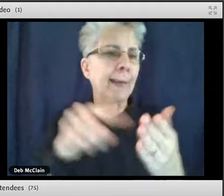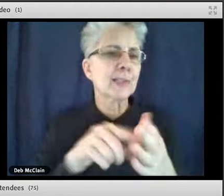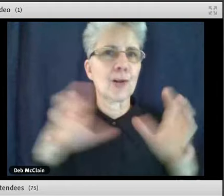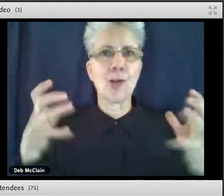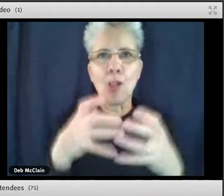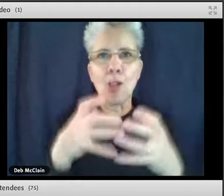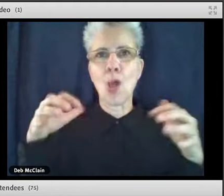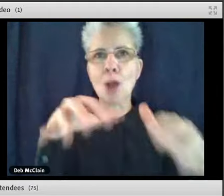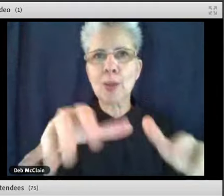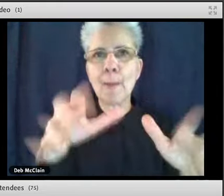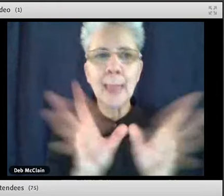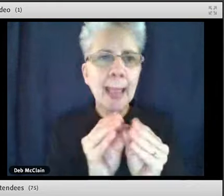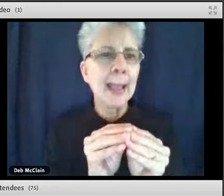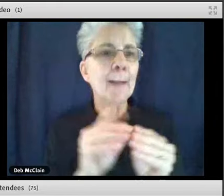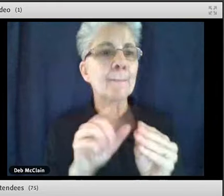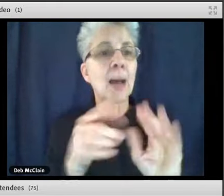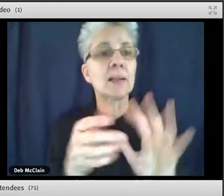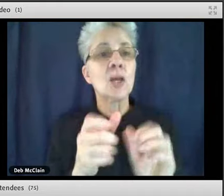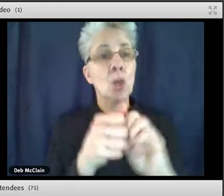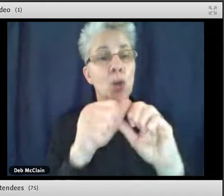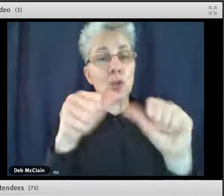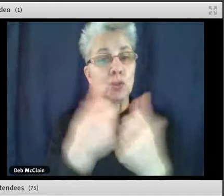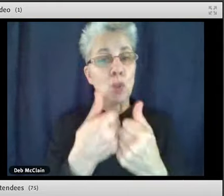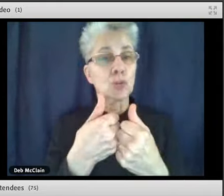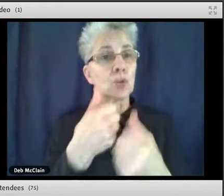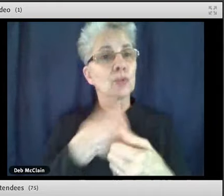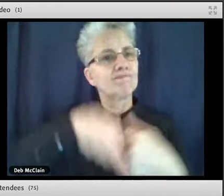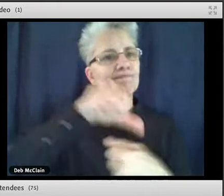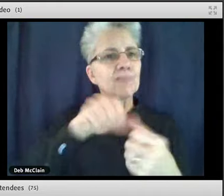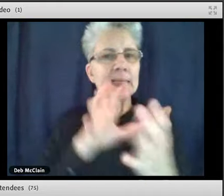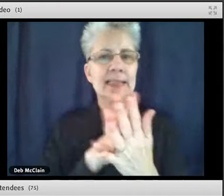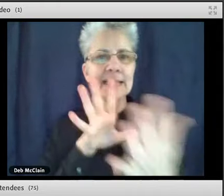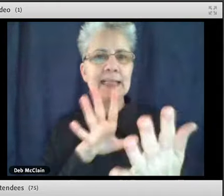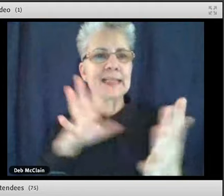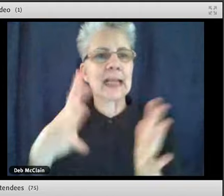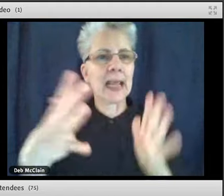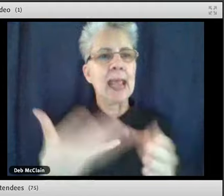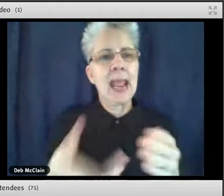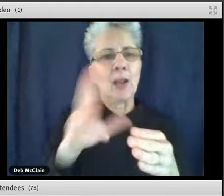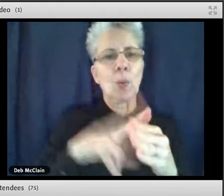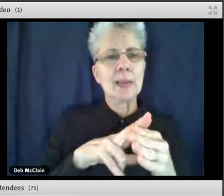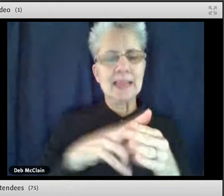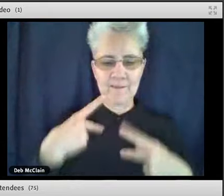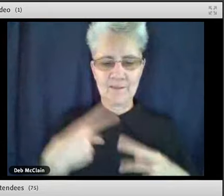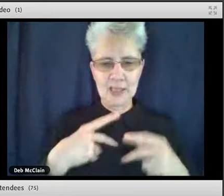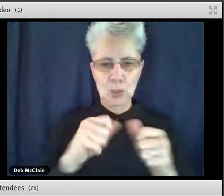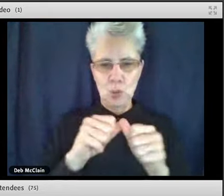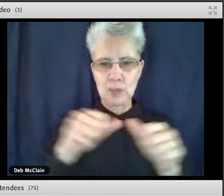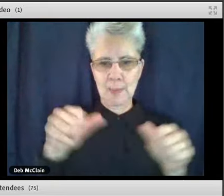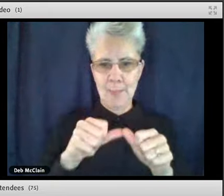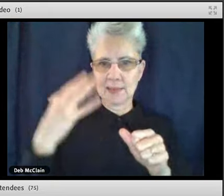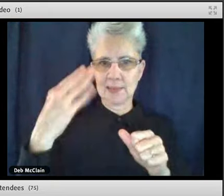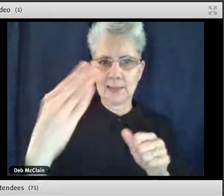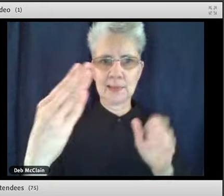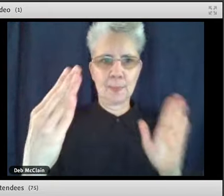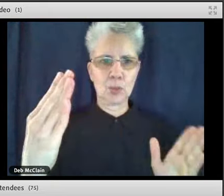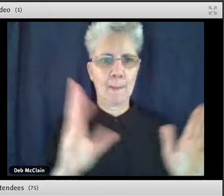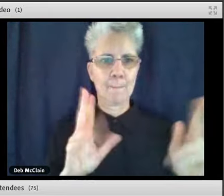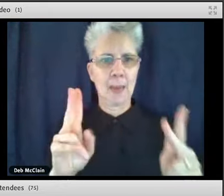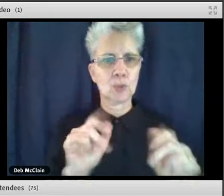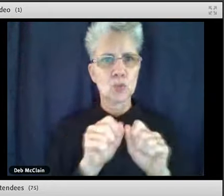meeting. But social distancing is deliberately increasing the physical space between people to